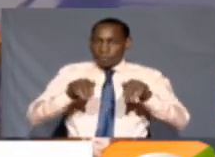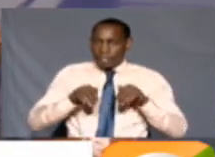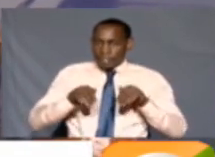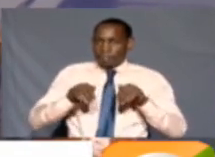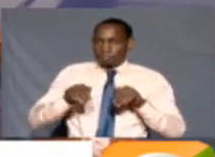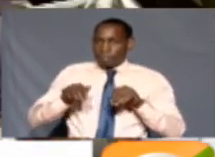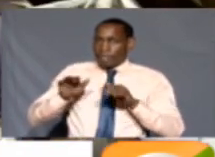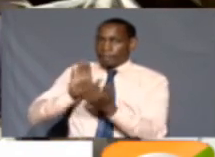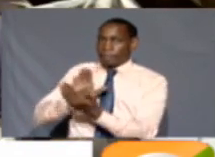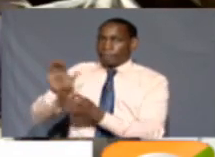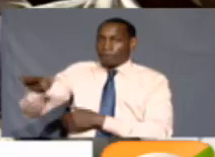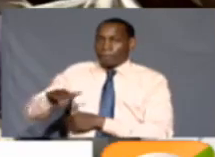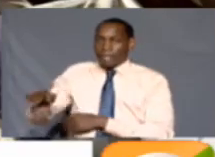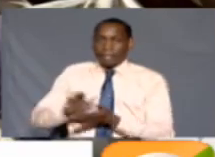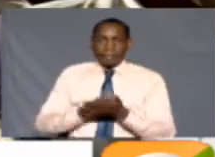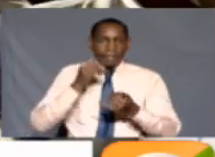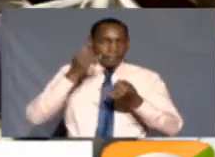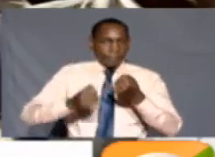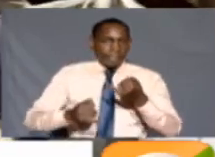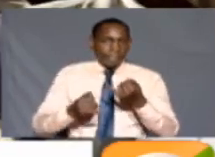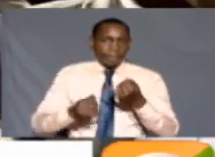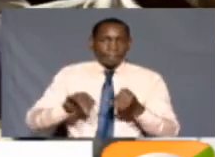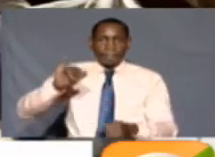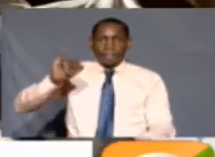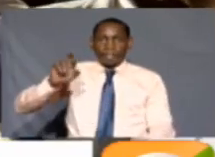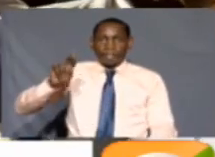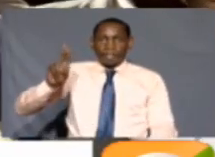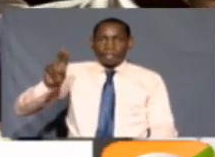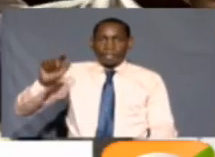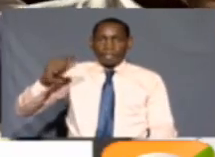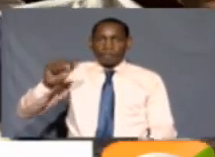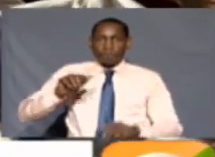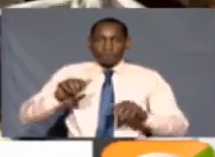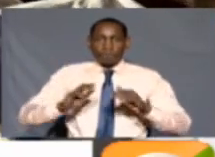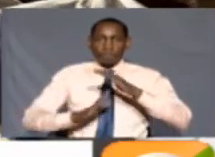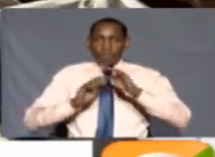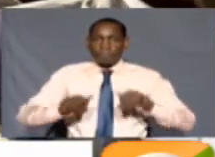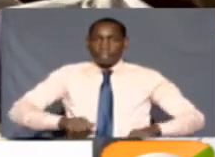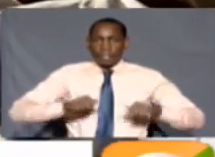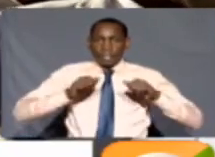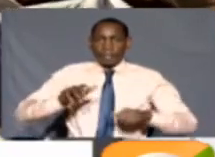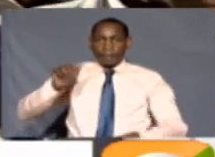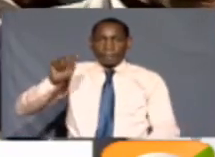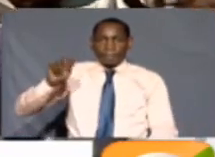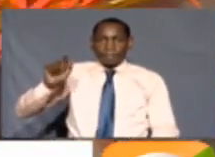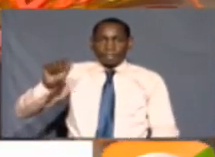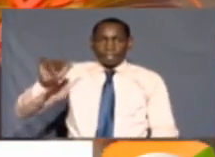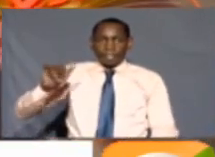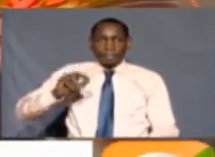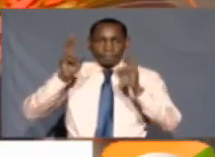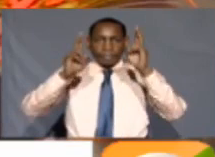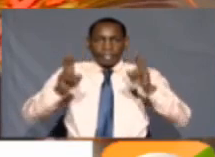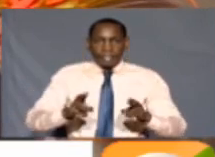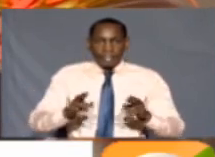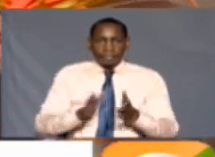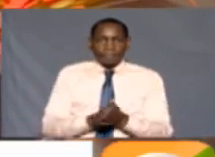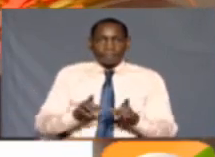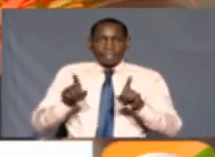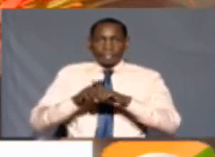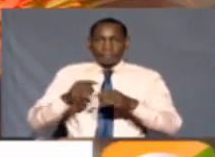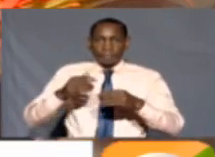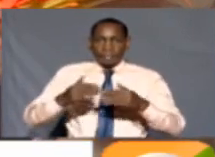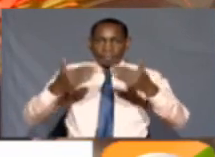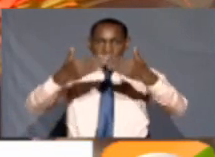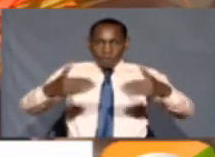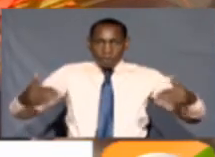Parliament. And last but not least, Irungu Hilton, Executive Director, Amnesty International. Also in the front row,